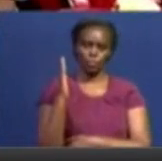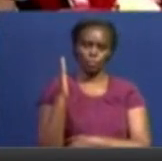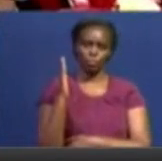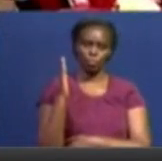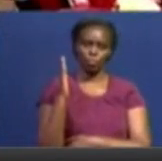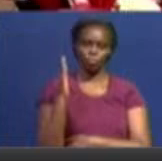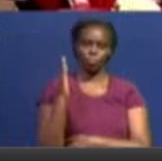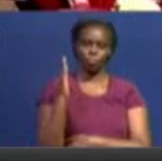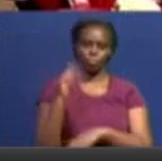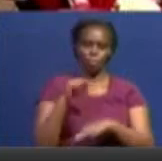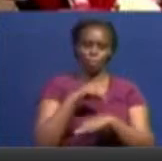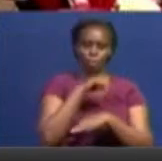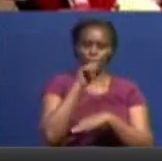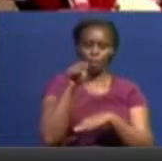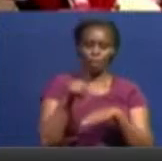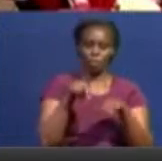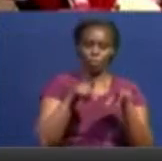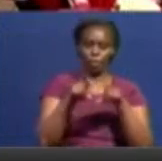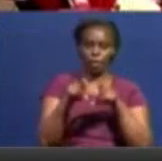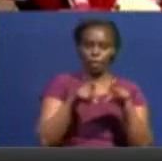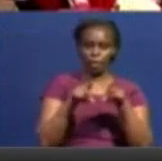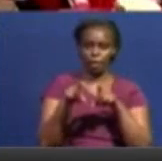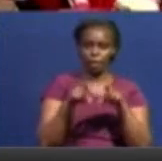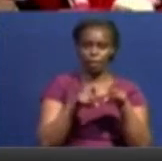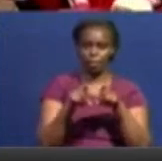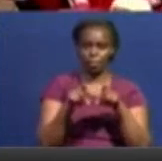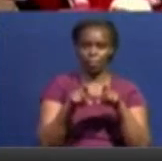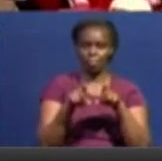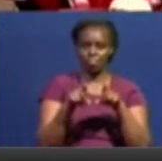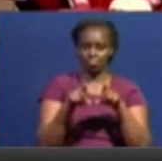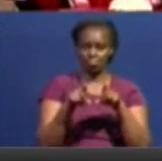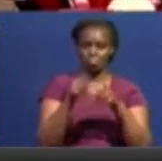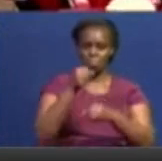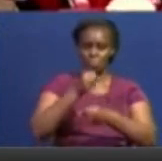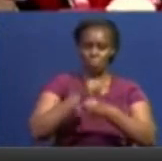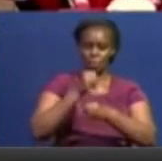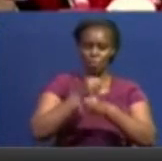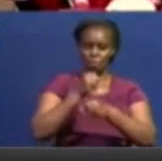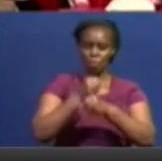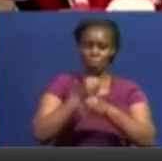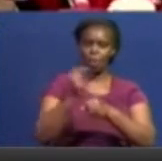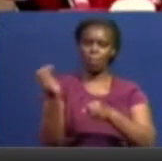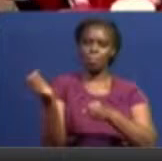National Administration, a role he has held since October